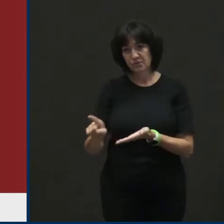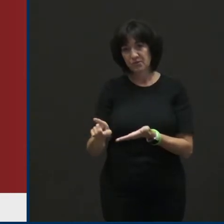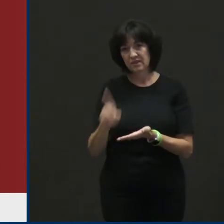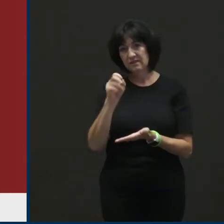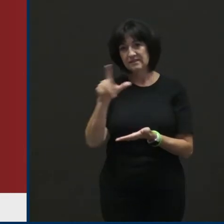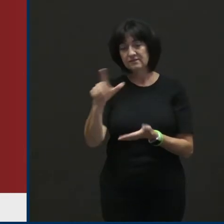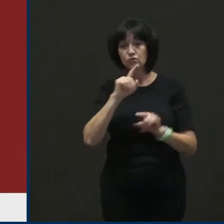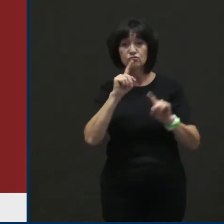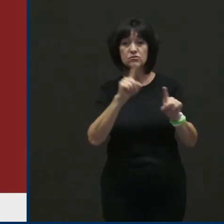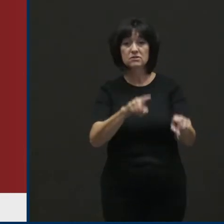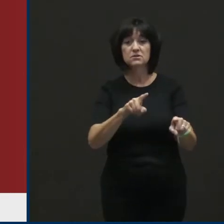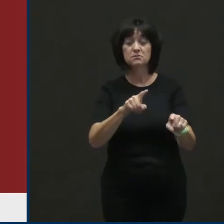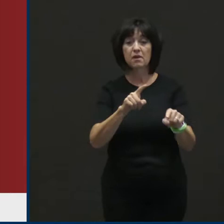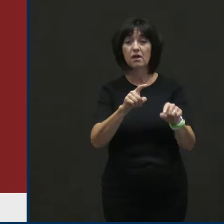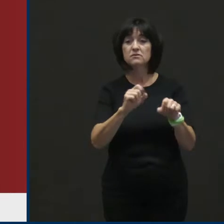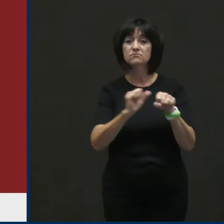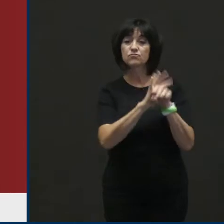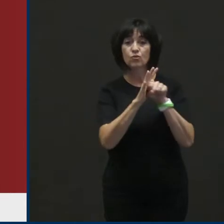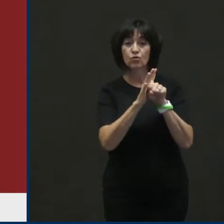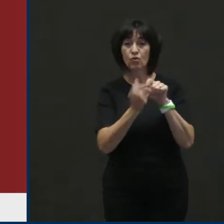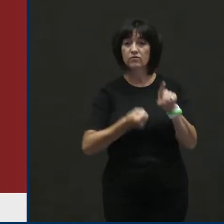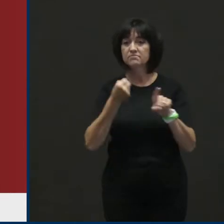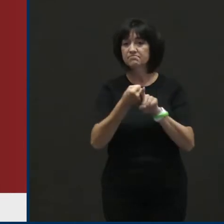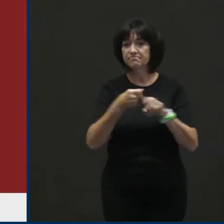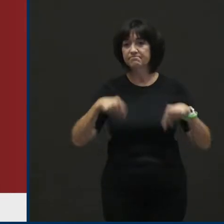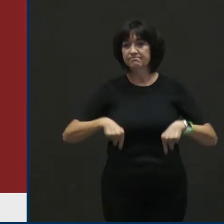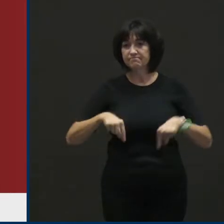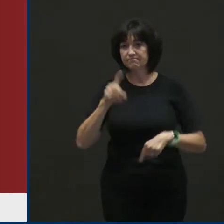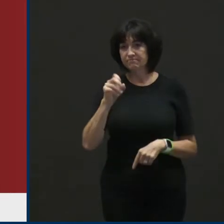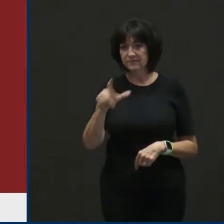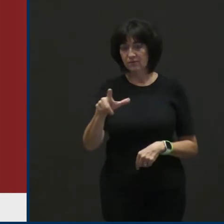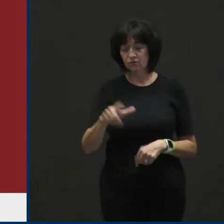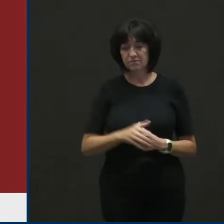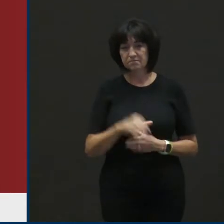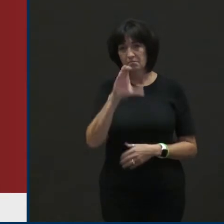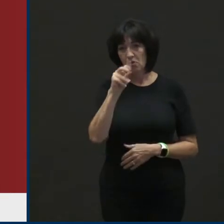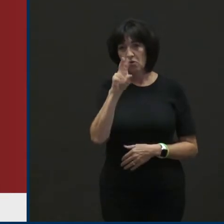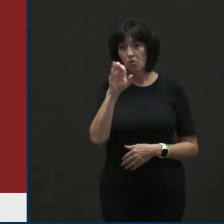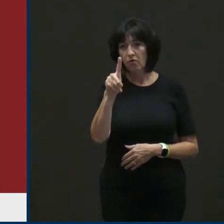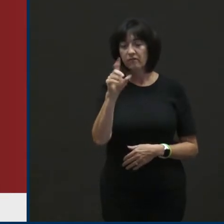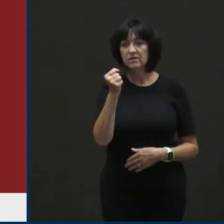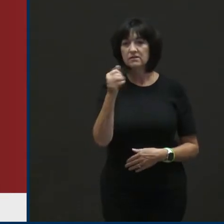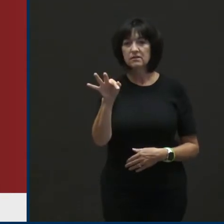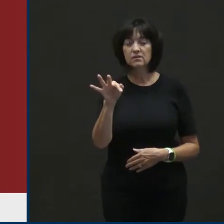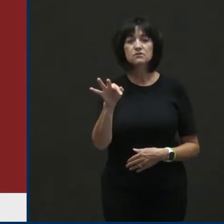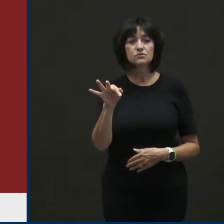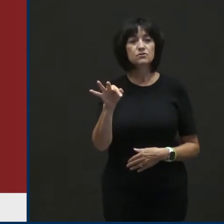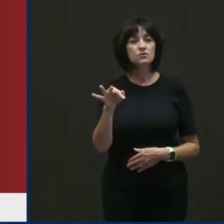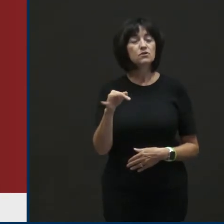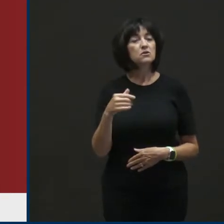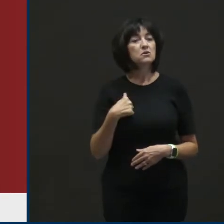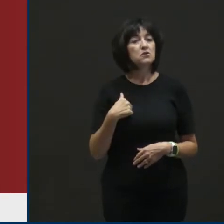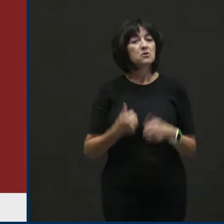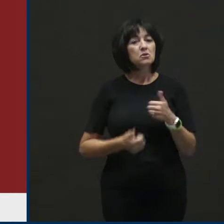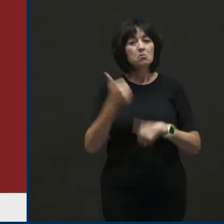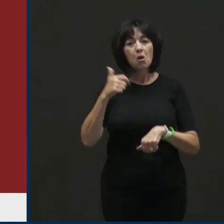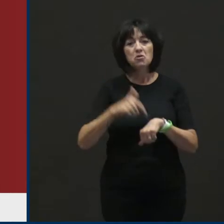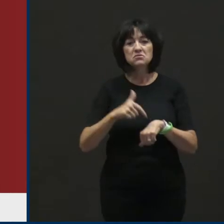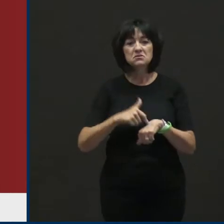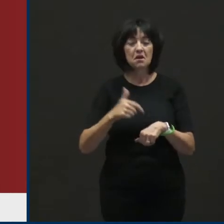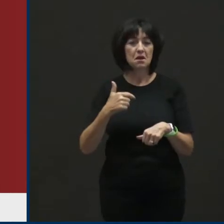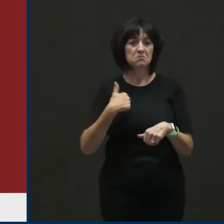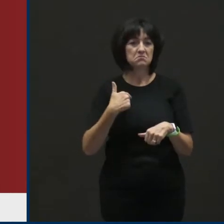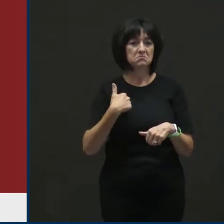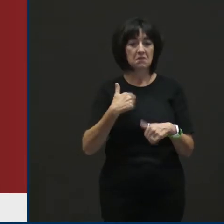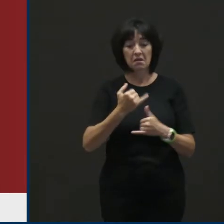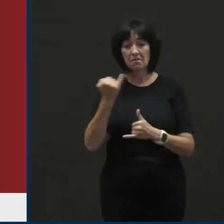to COVID-19. Before we start, normally at the end of the press conference, I thank so many of the folks across